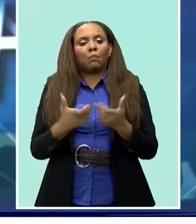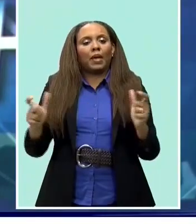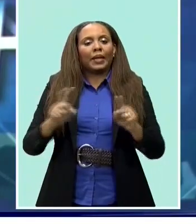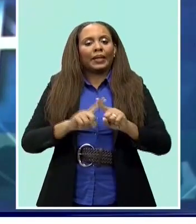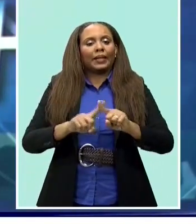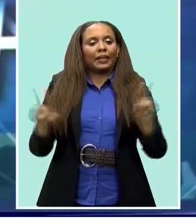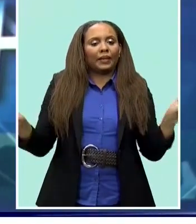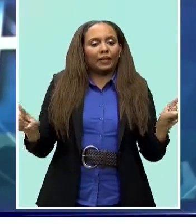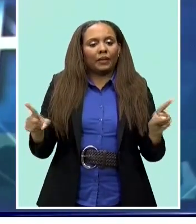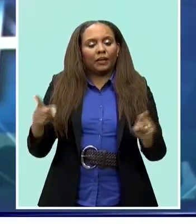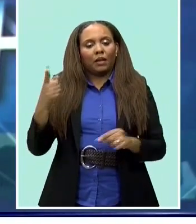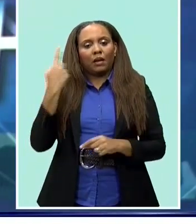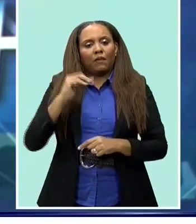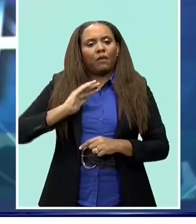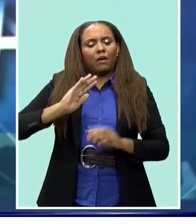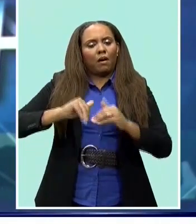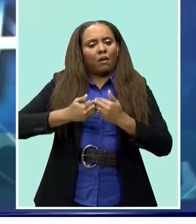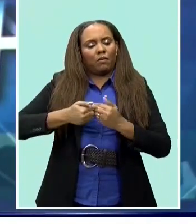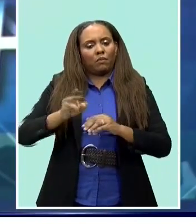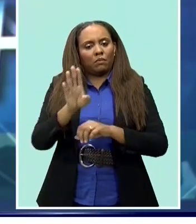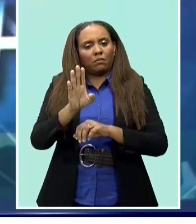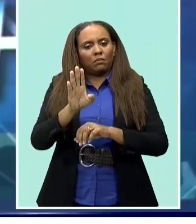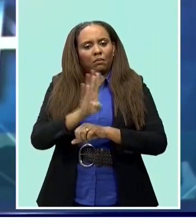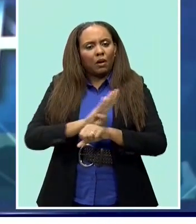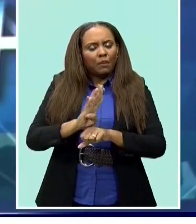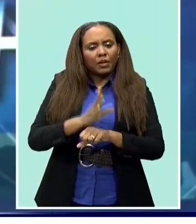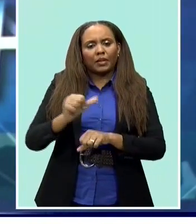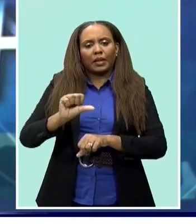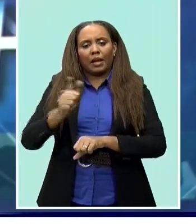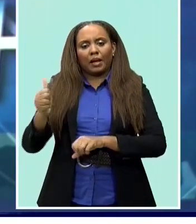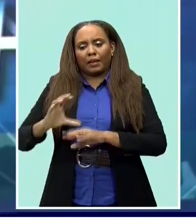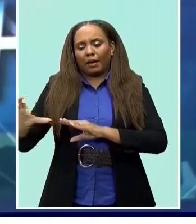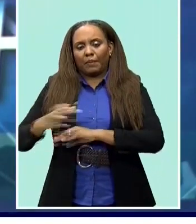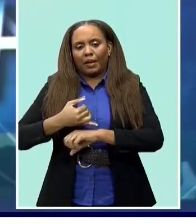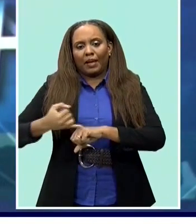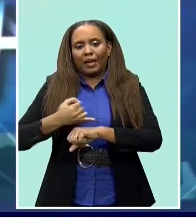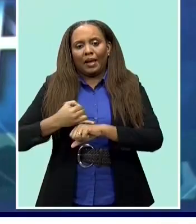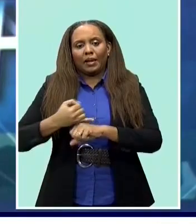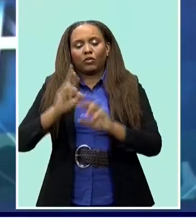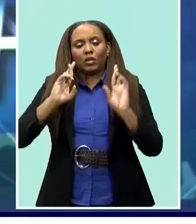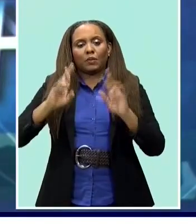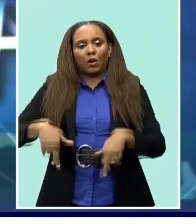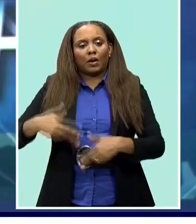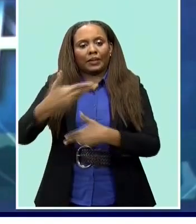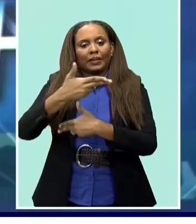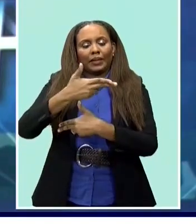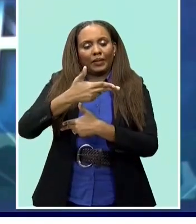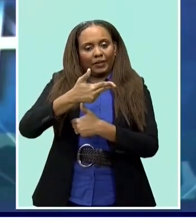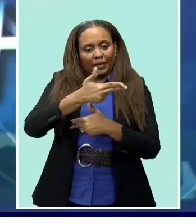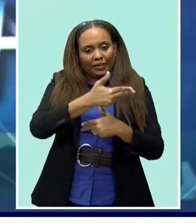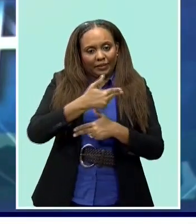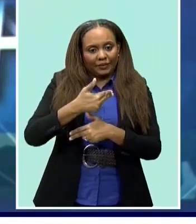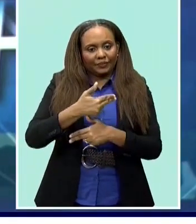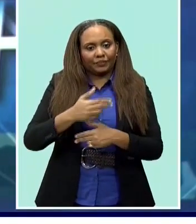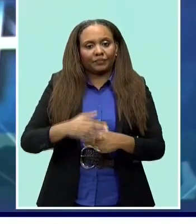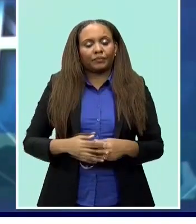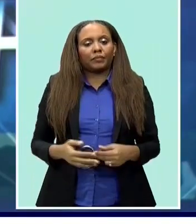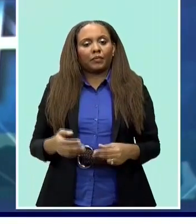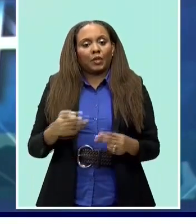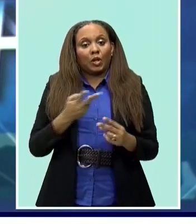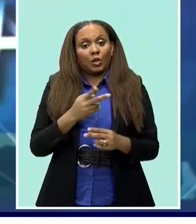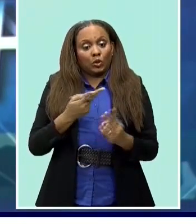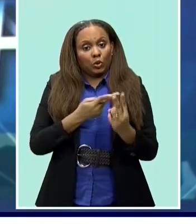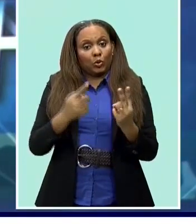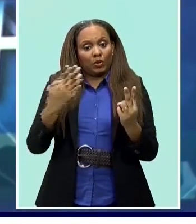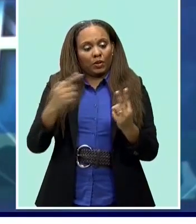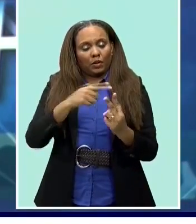region's response mechanism in the aftermath of the hurricanes that devastated some Caribbean countries 2 years ago. One of them is people's